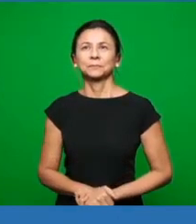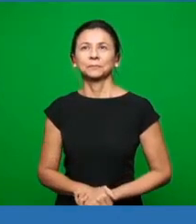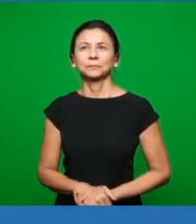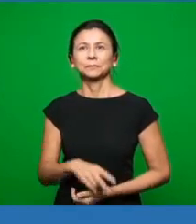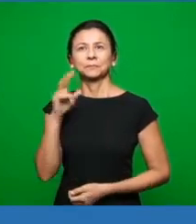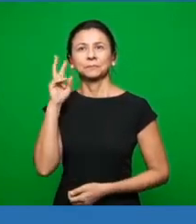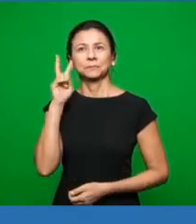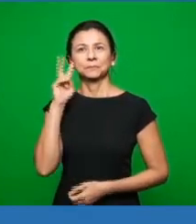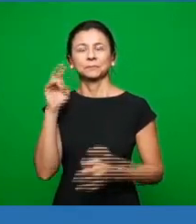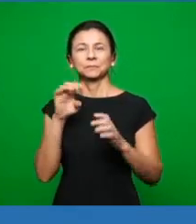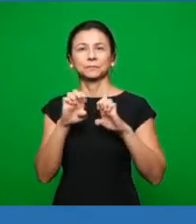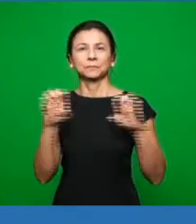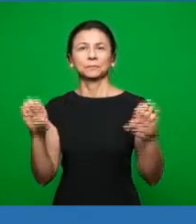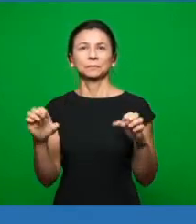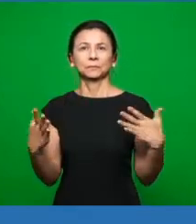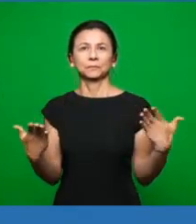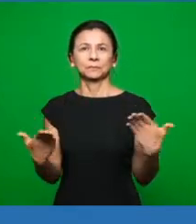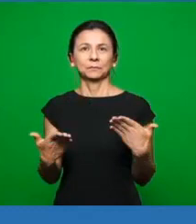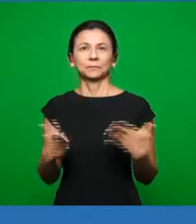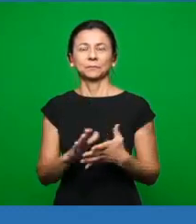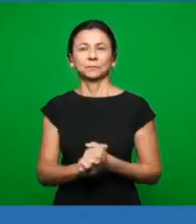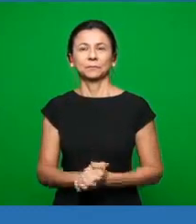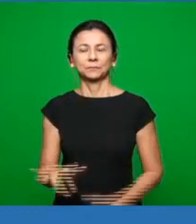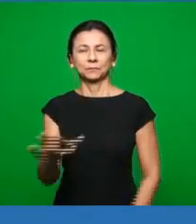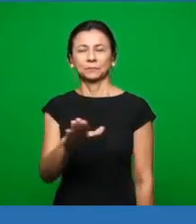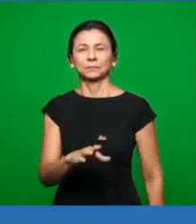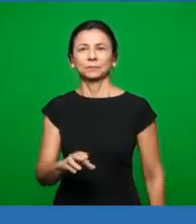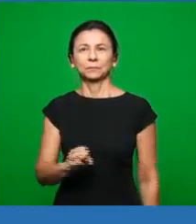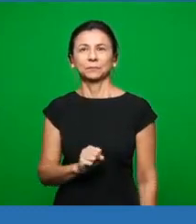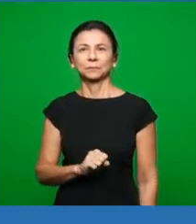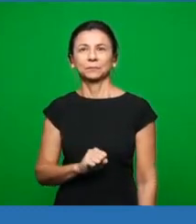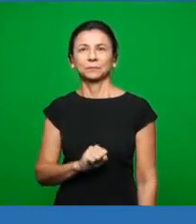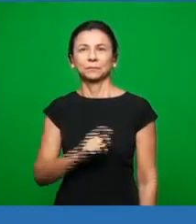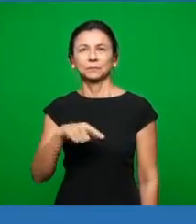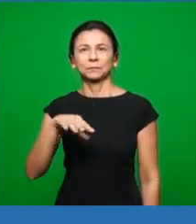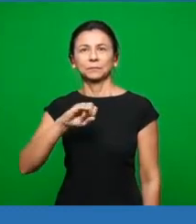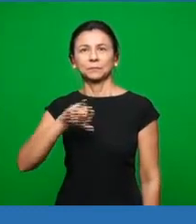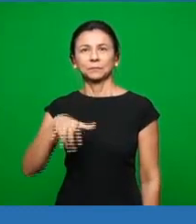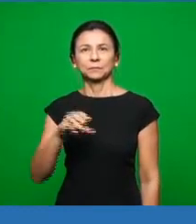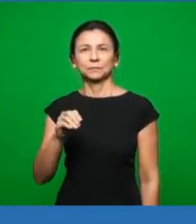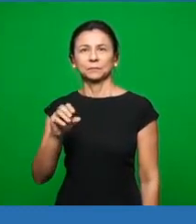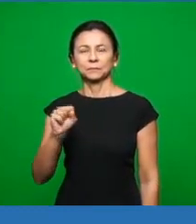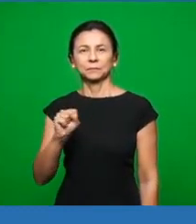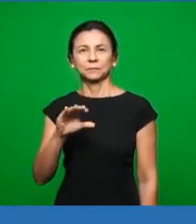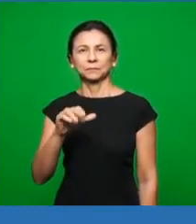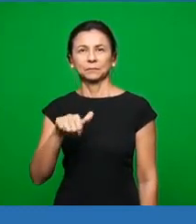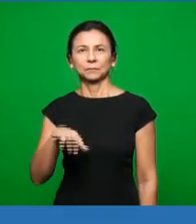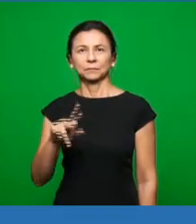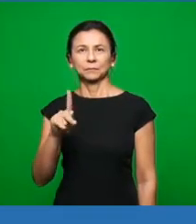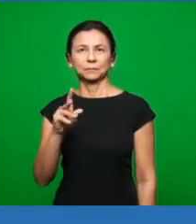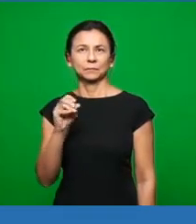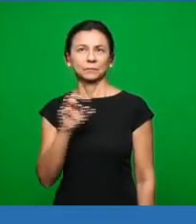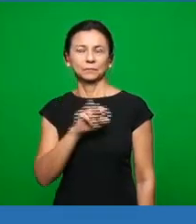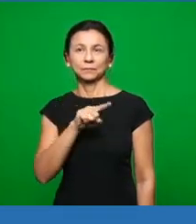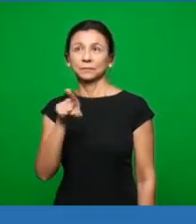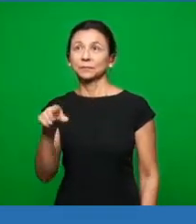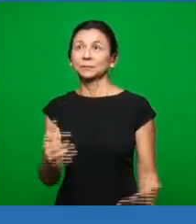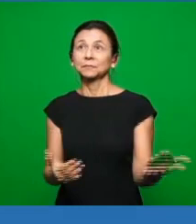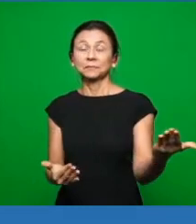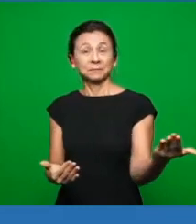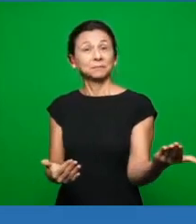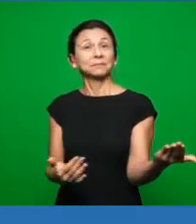And reminded, there is an event of evangelization in the area of San José dos Campos. A group of youth